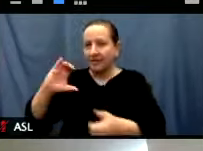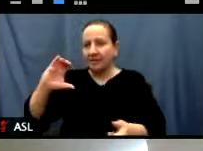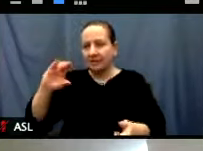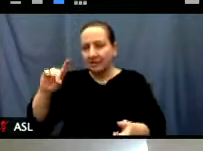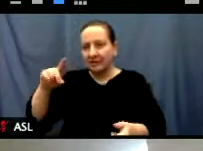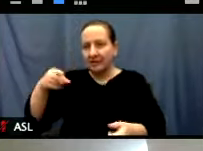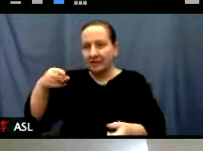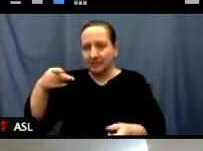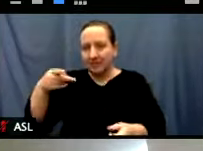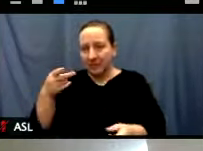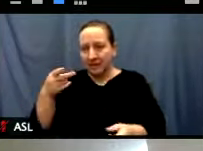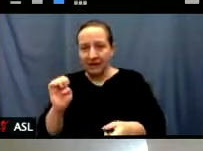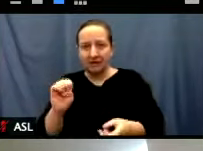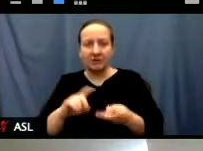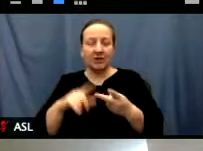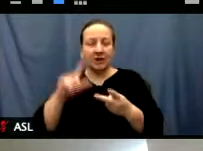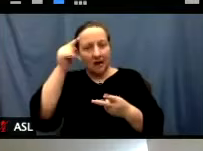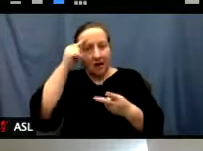office, it's the local public health agencies, it's the